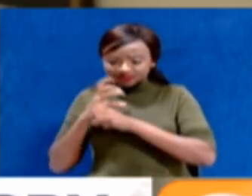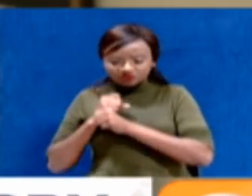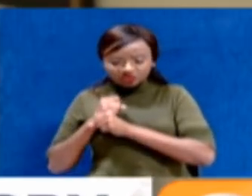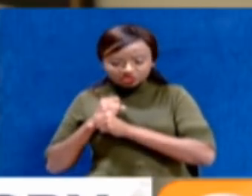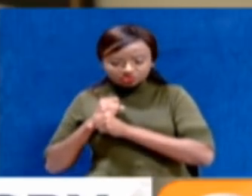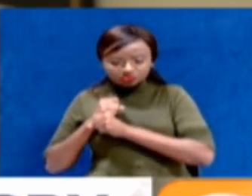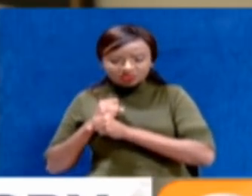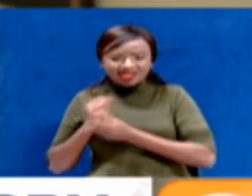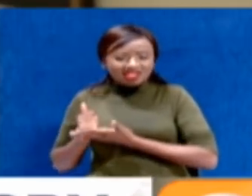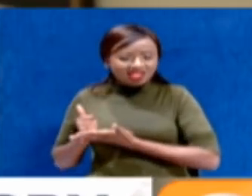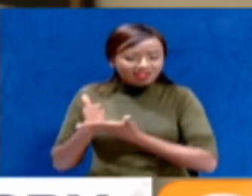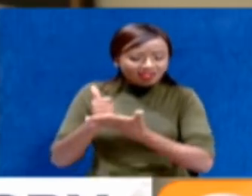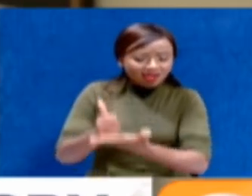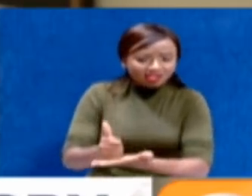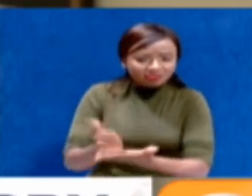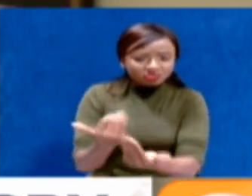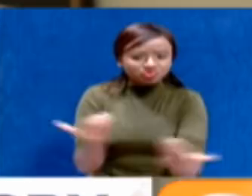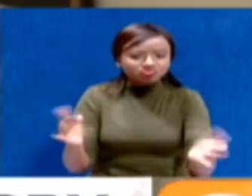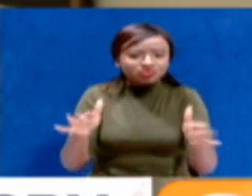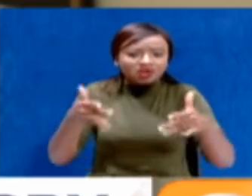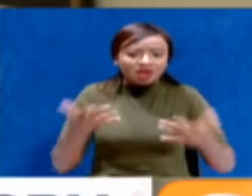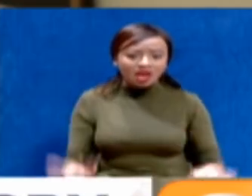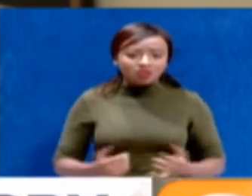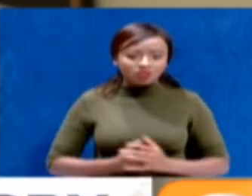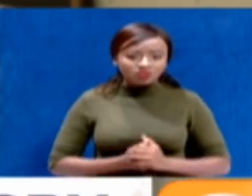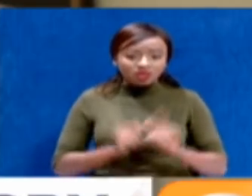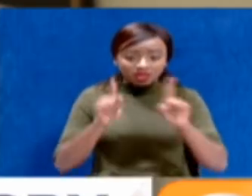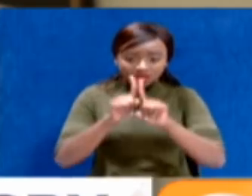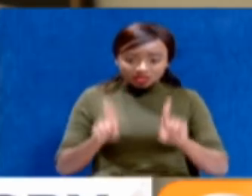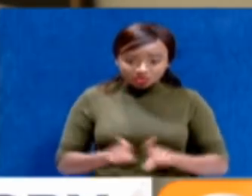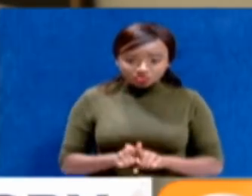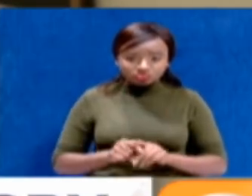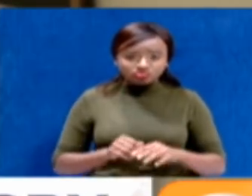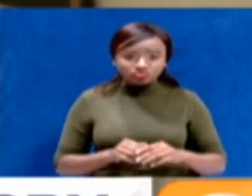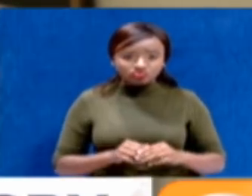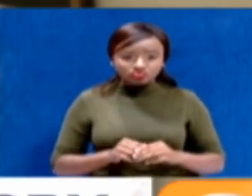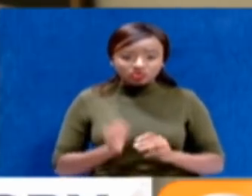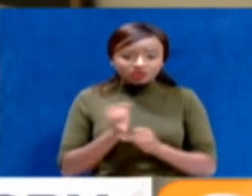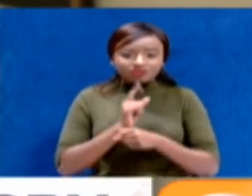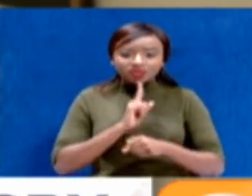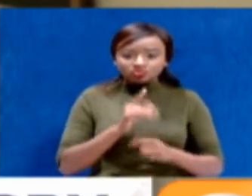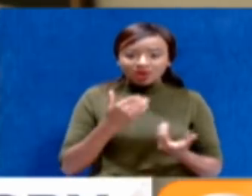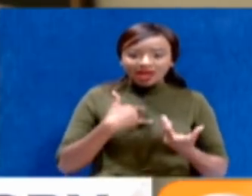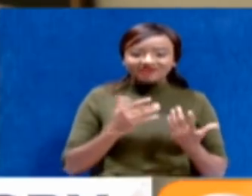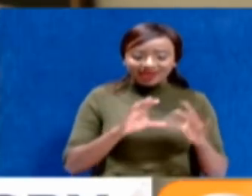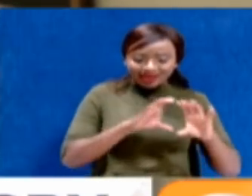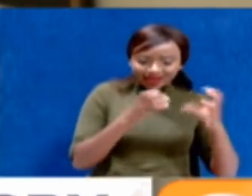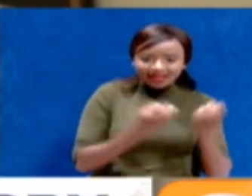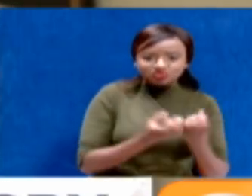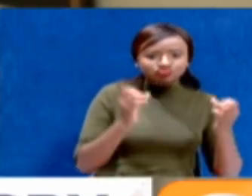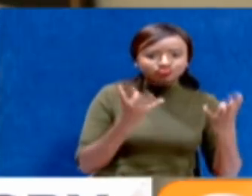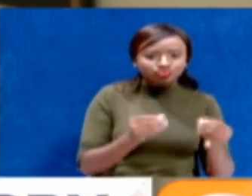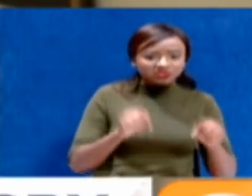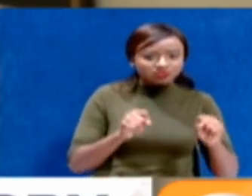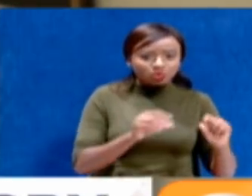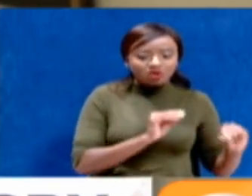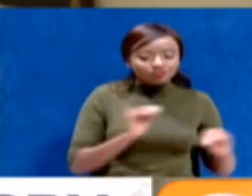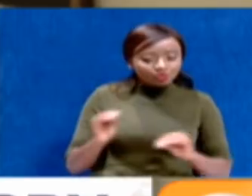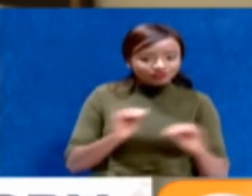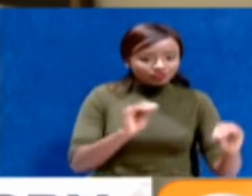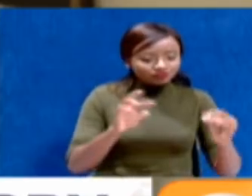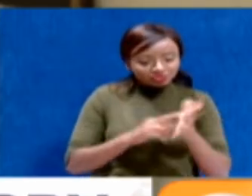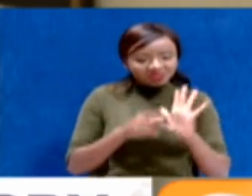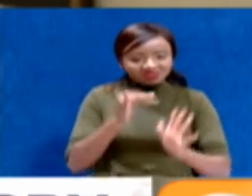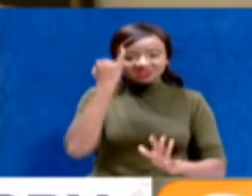foundation, get to the children? And it just seemed to me that a mobile classroom would be the absolutely